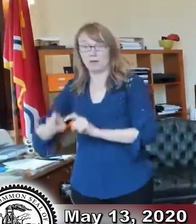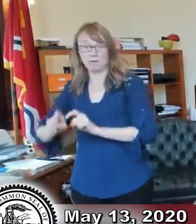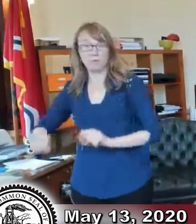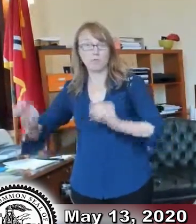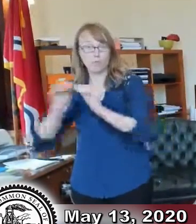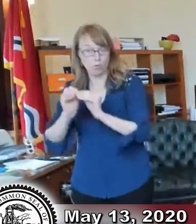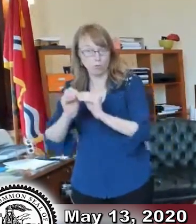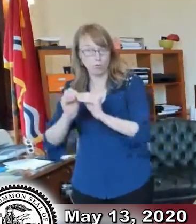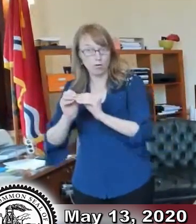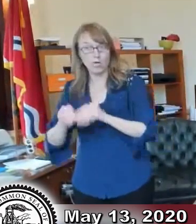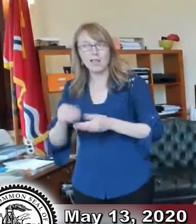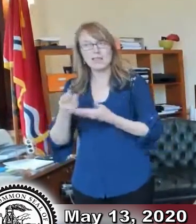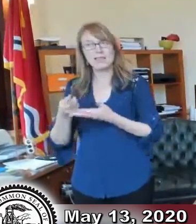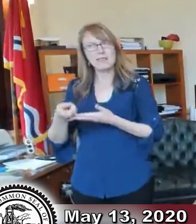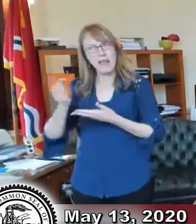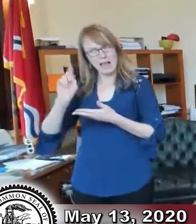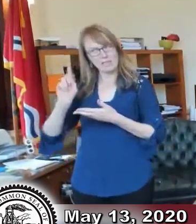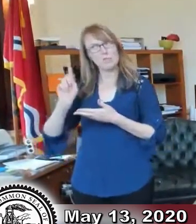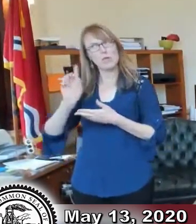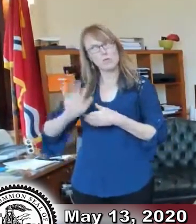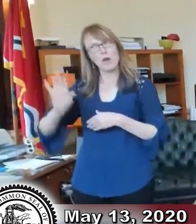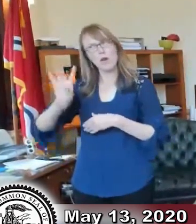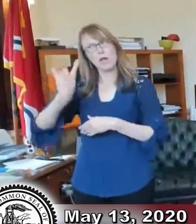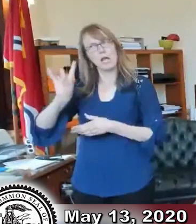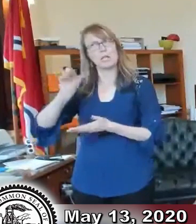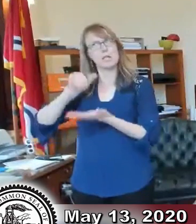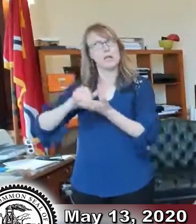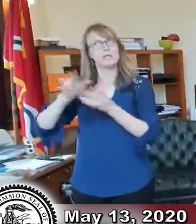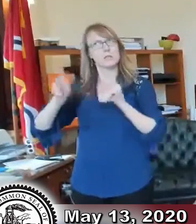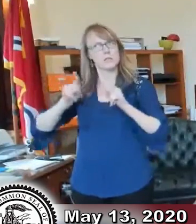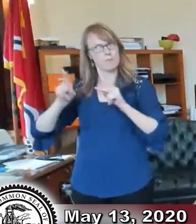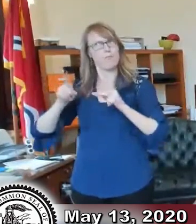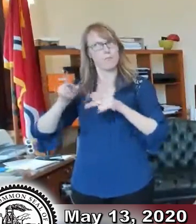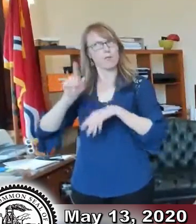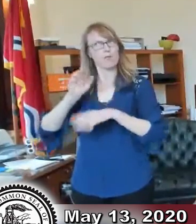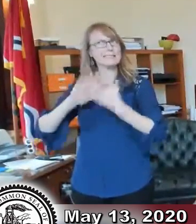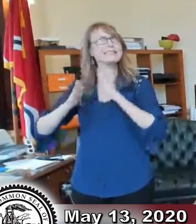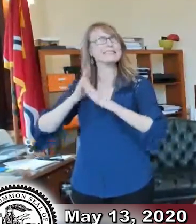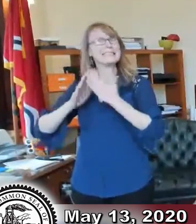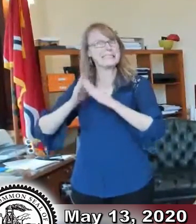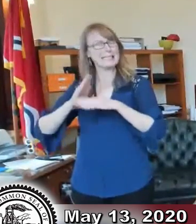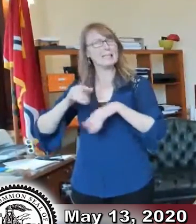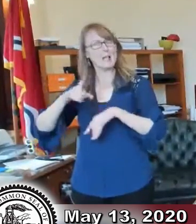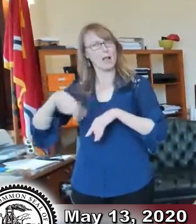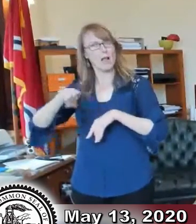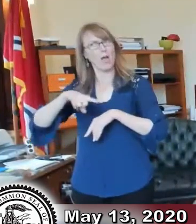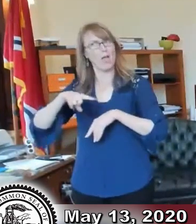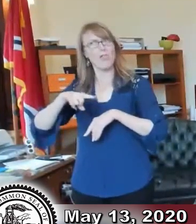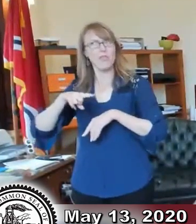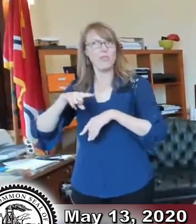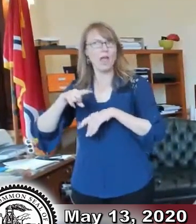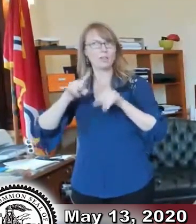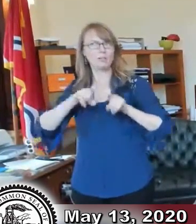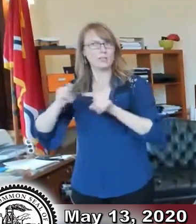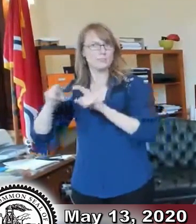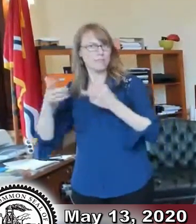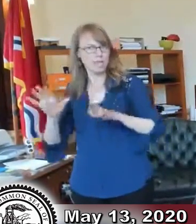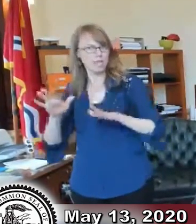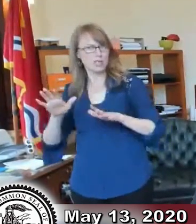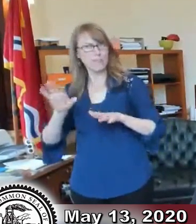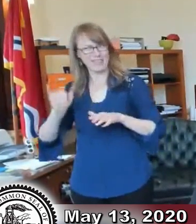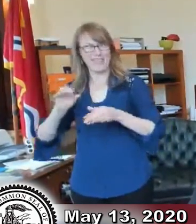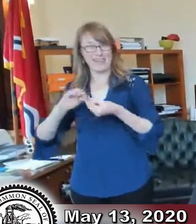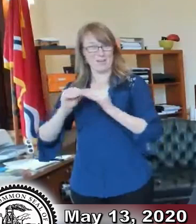ago, that number was that there had been about 8,000 people tested in the city of St. Louis, but that number is a week old, and